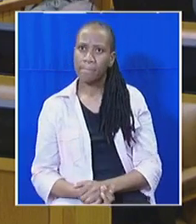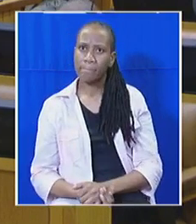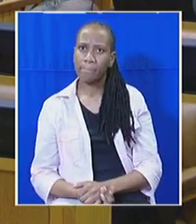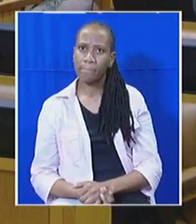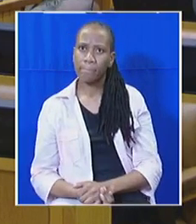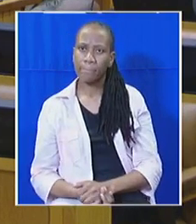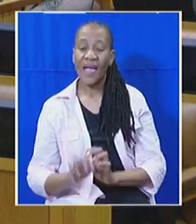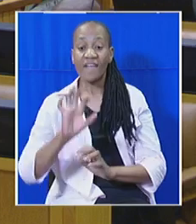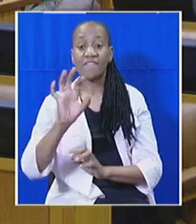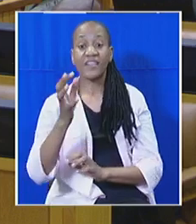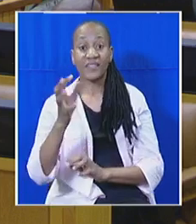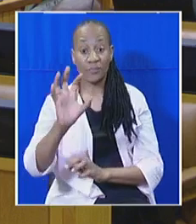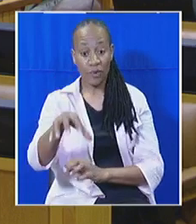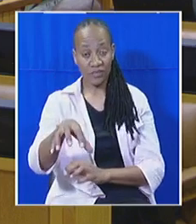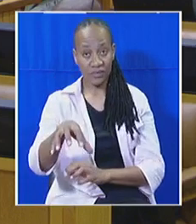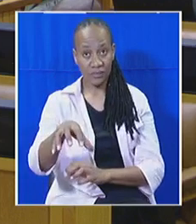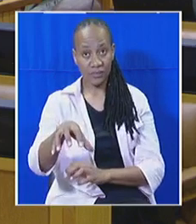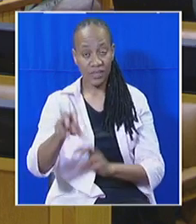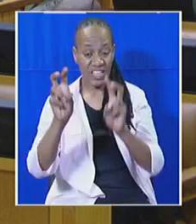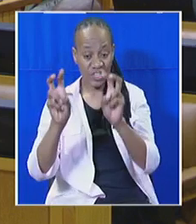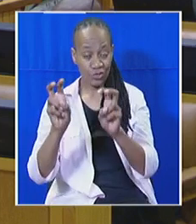Hlasela in the Free State,